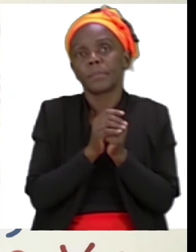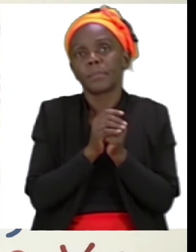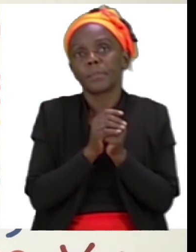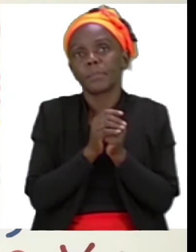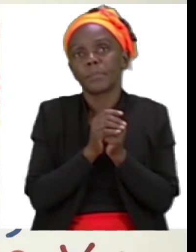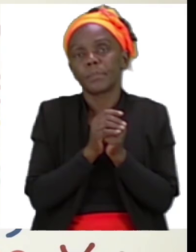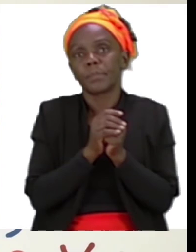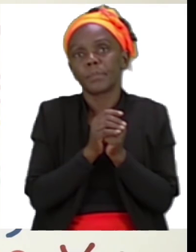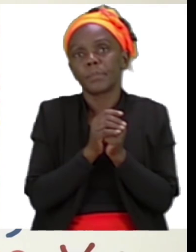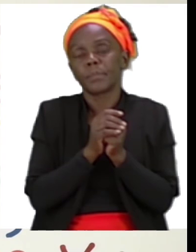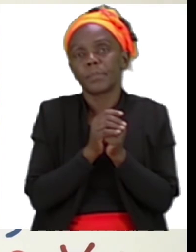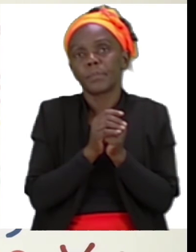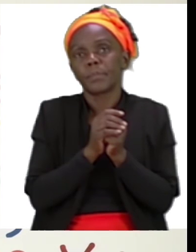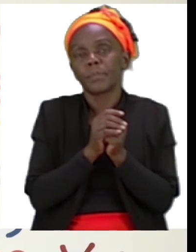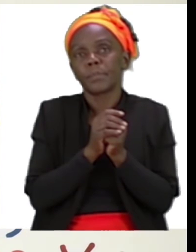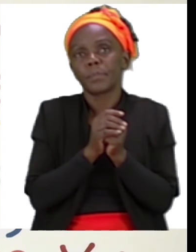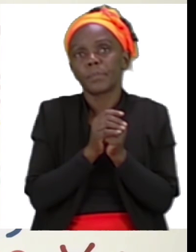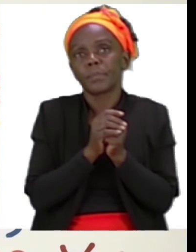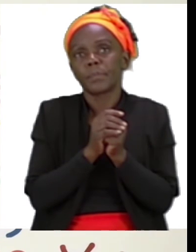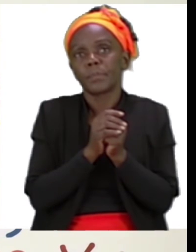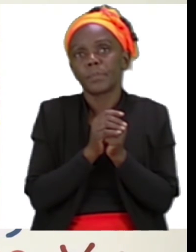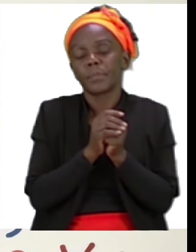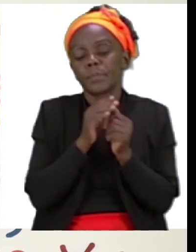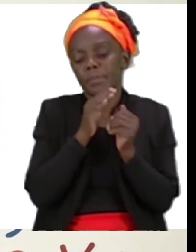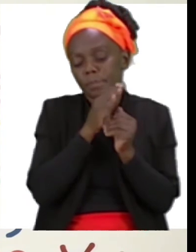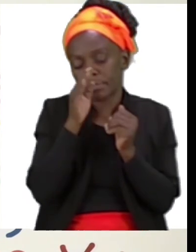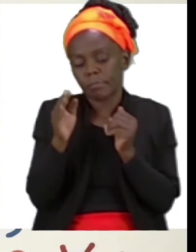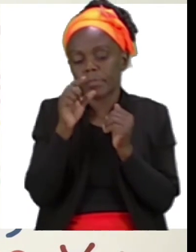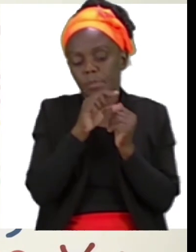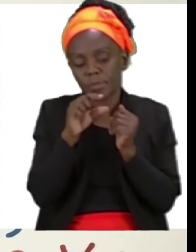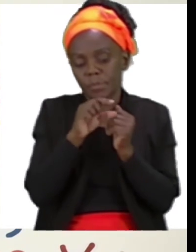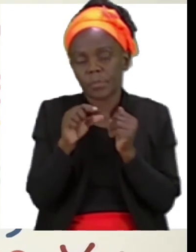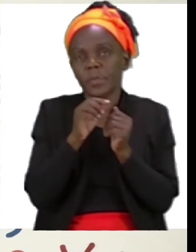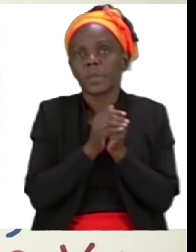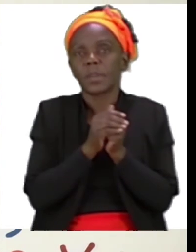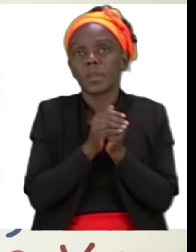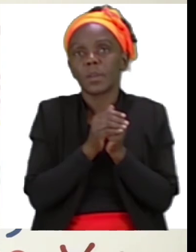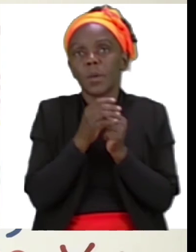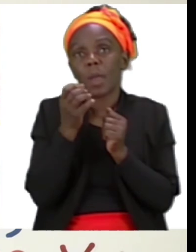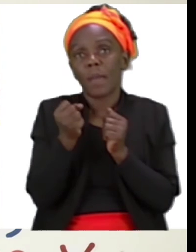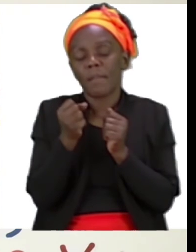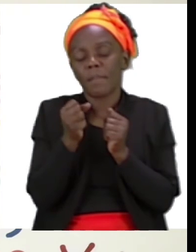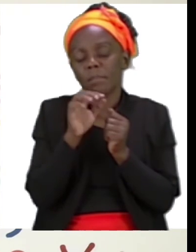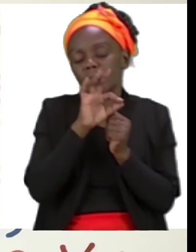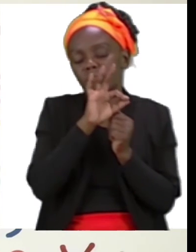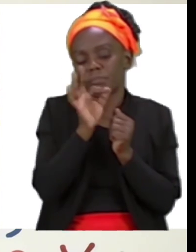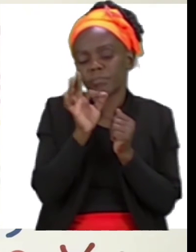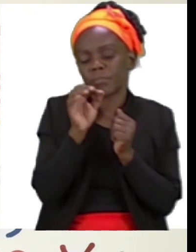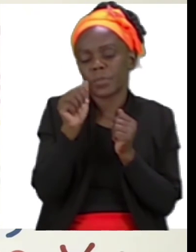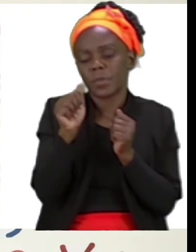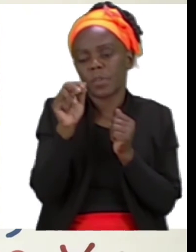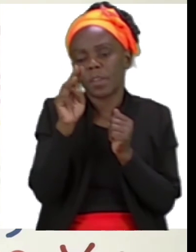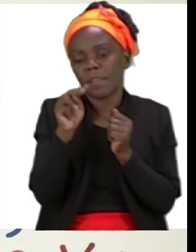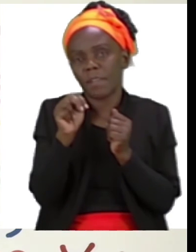next one that we're going to try is the word fan. Fan, that is number 8. So we are